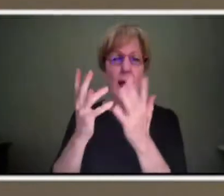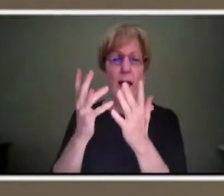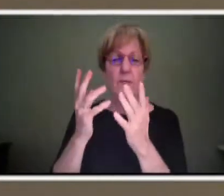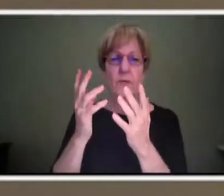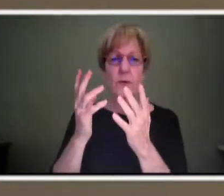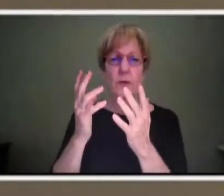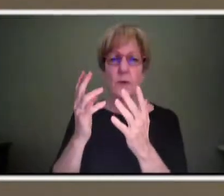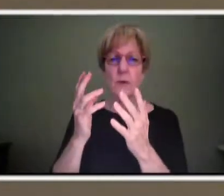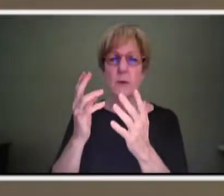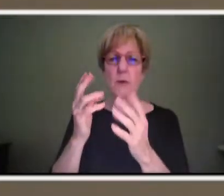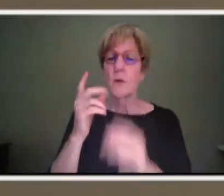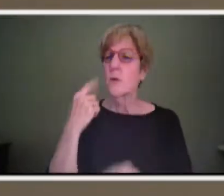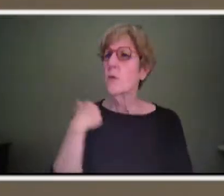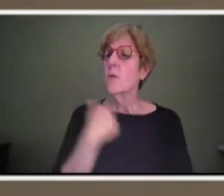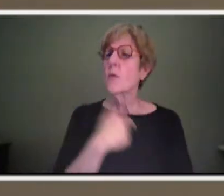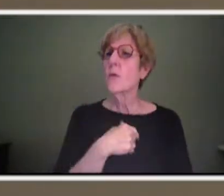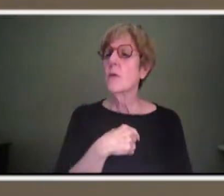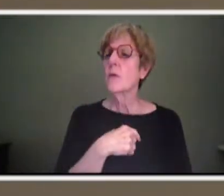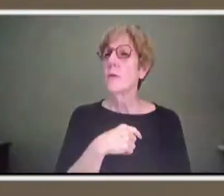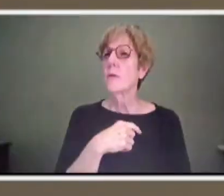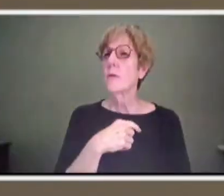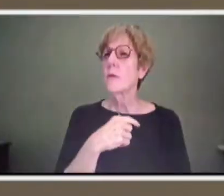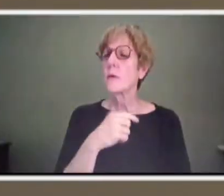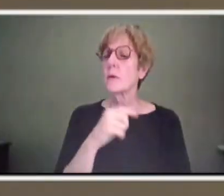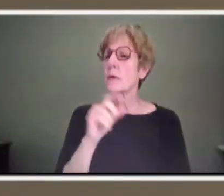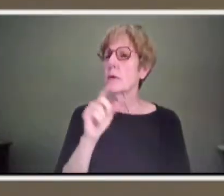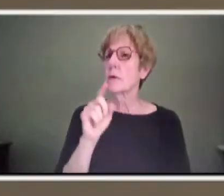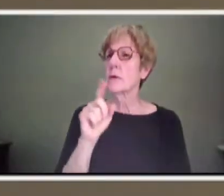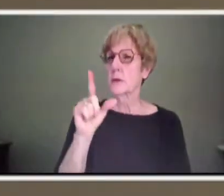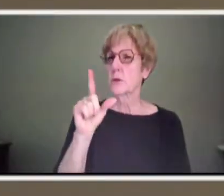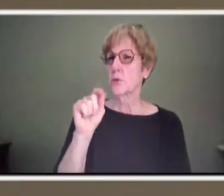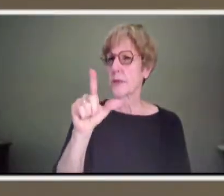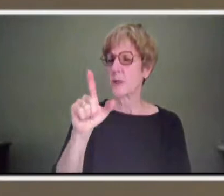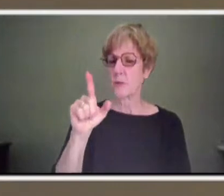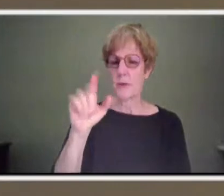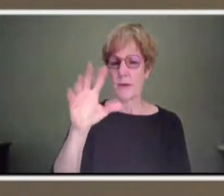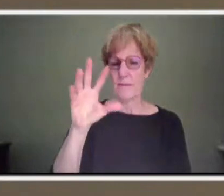at just the 2020-150 and the